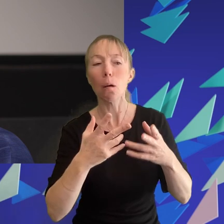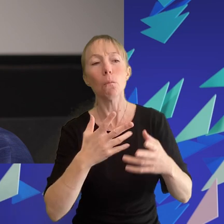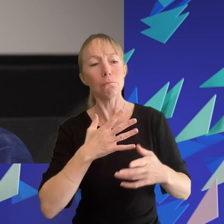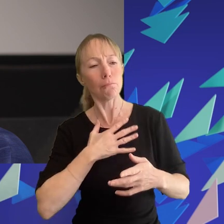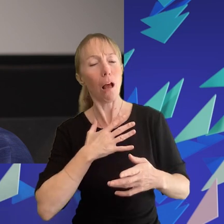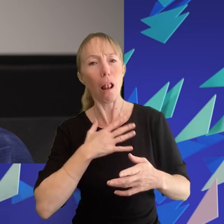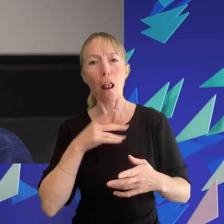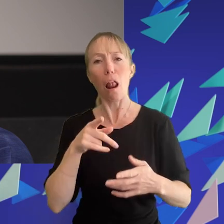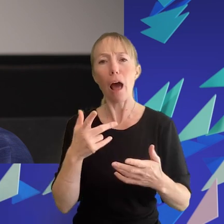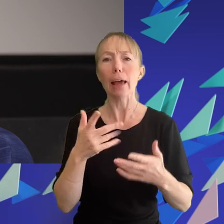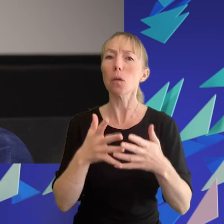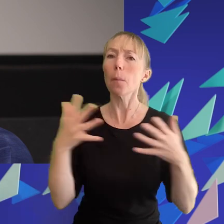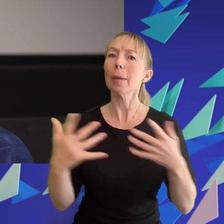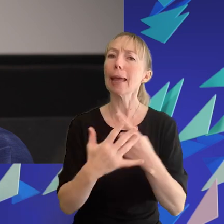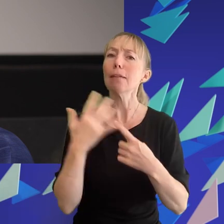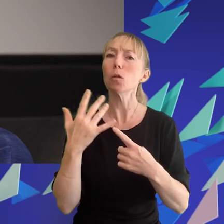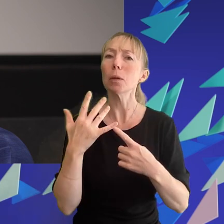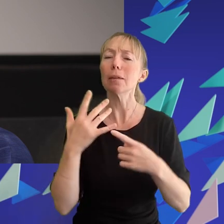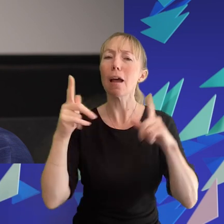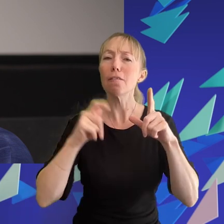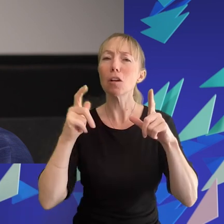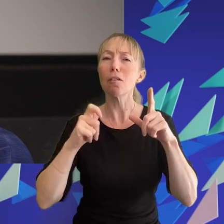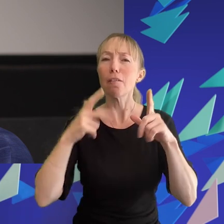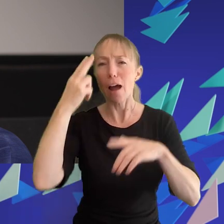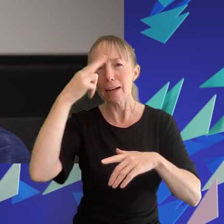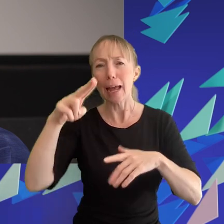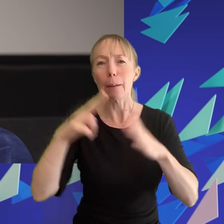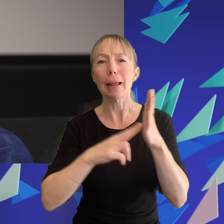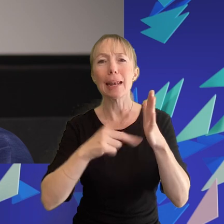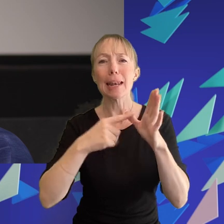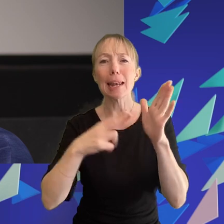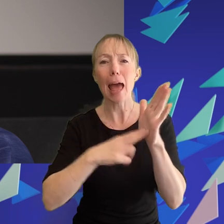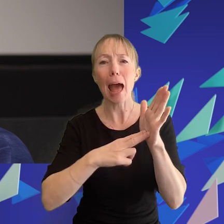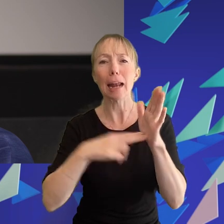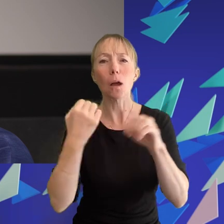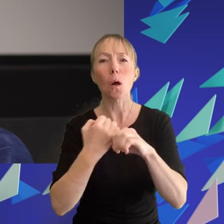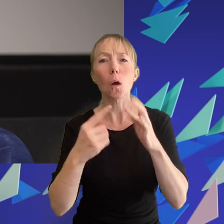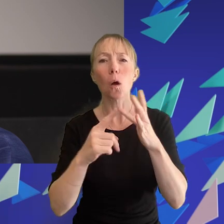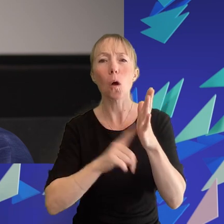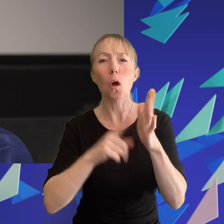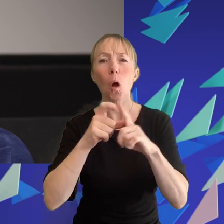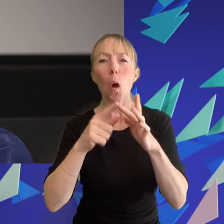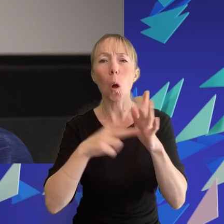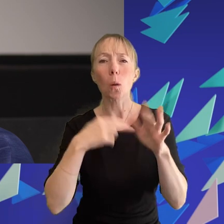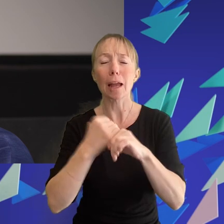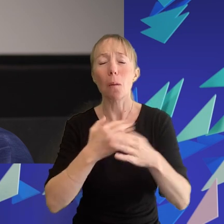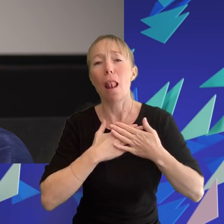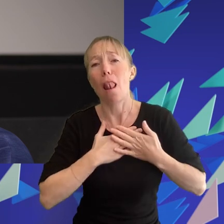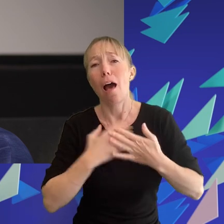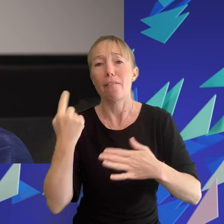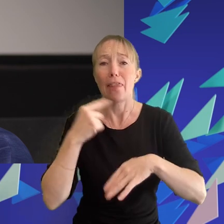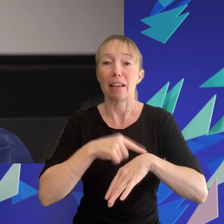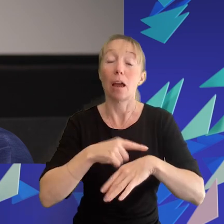too in this photographer that is called Nan Goldin, which we love at that time. Well, like, I still love her work. I think